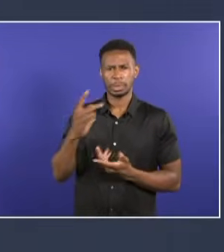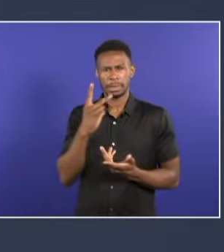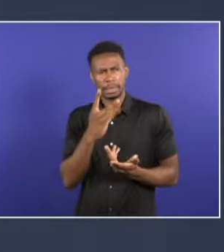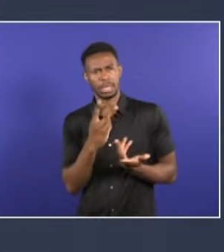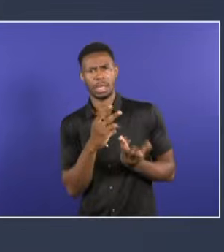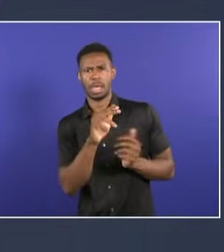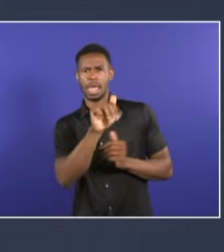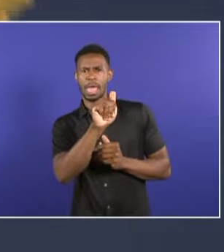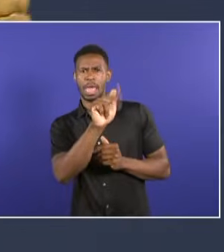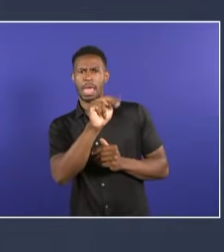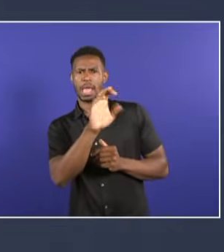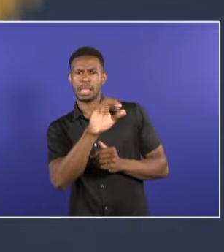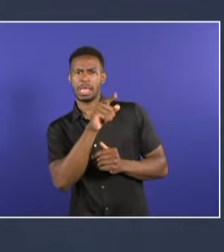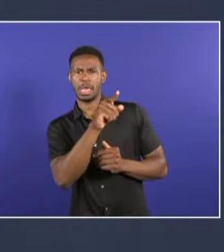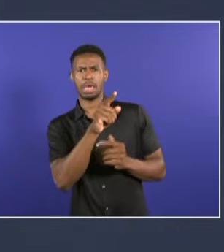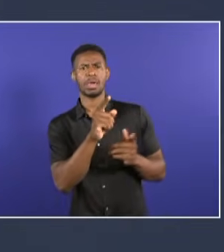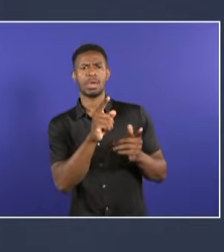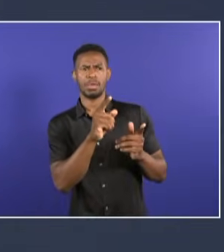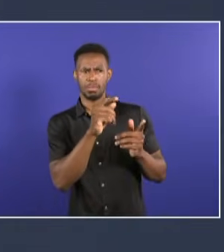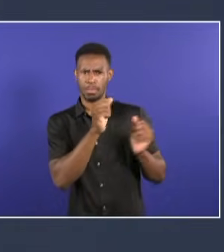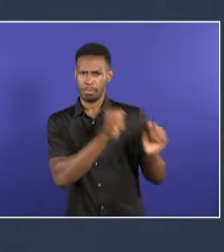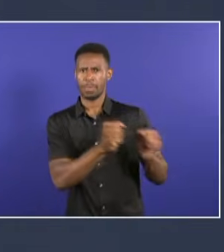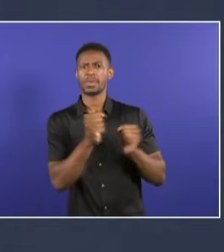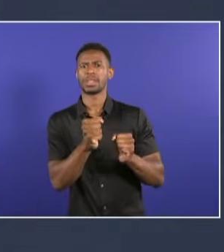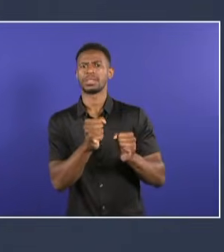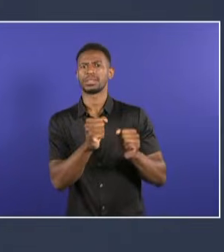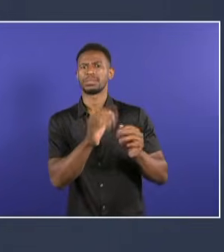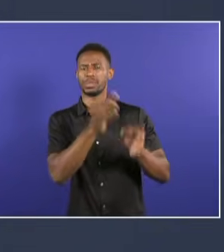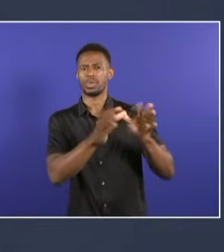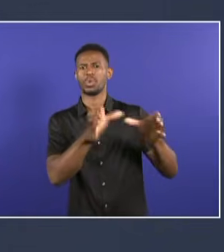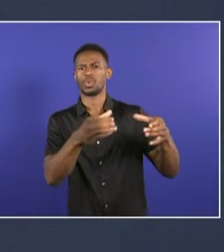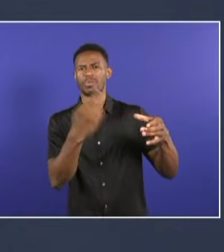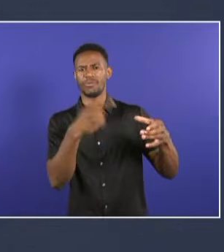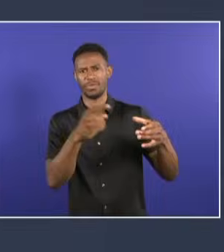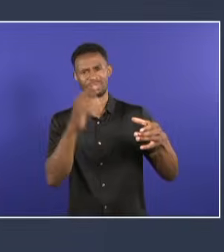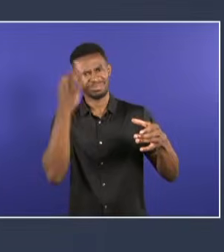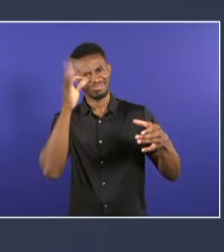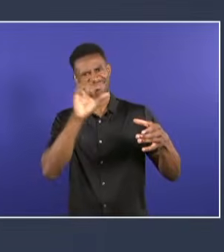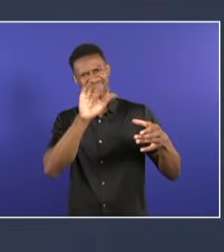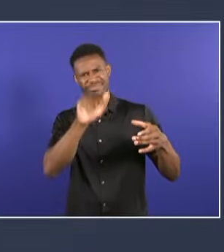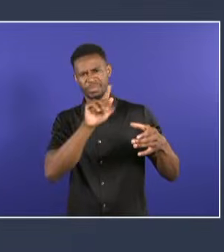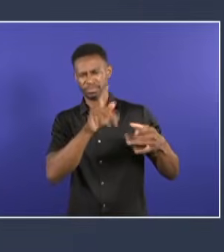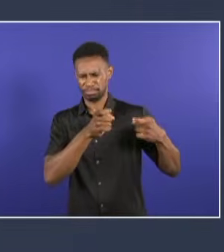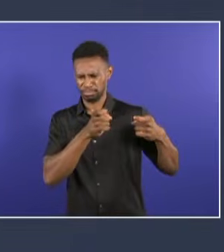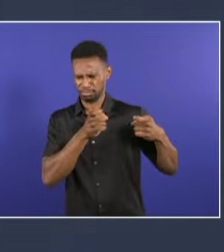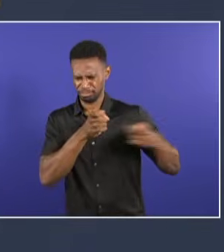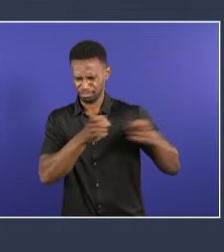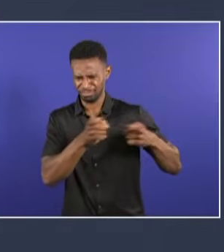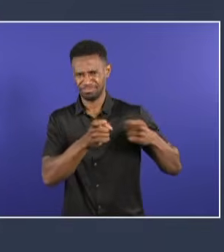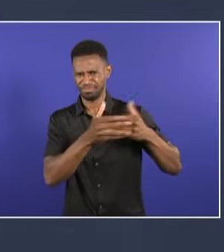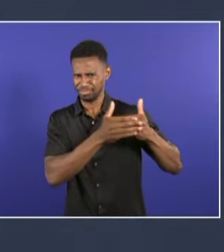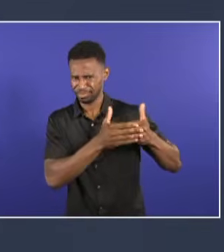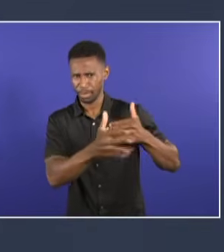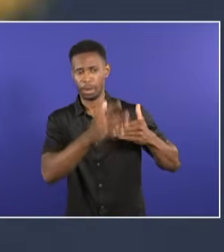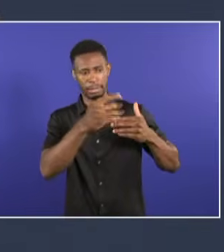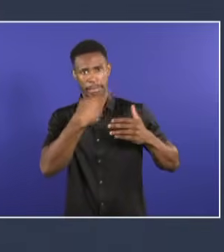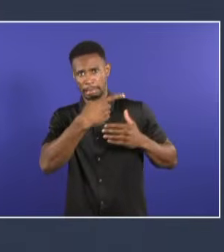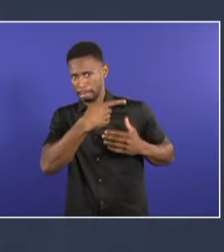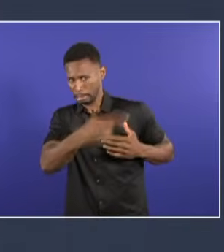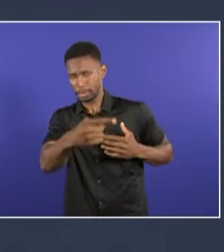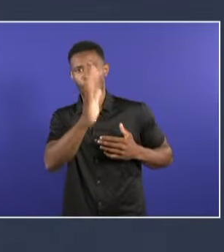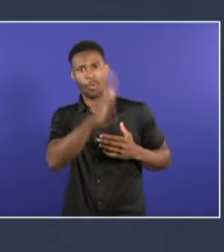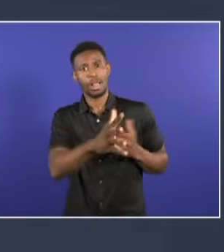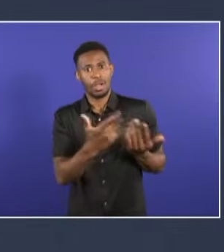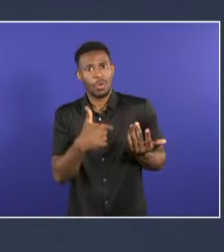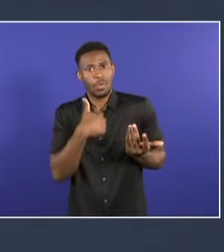was the natural and permanent party of governance and government in South Africa, that its dominance was